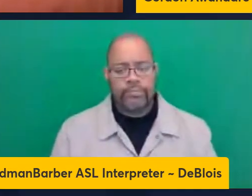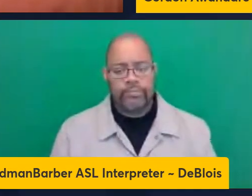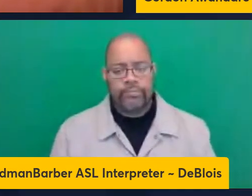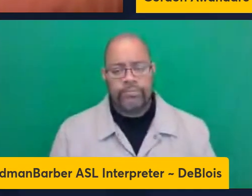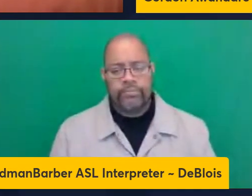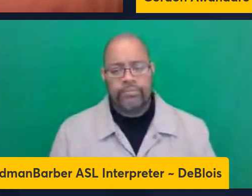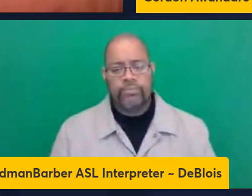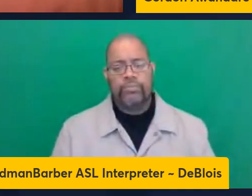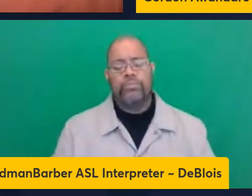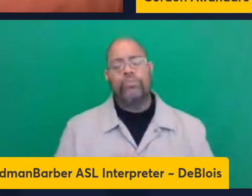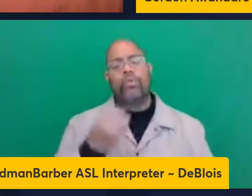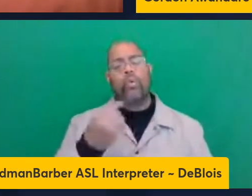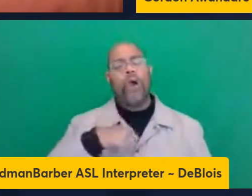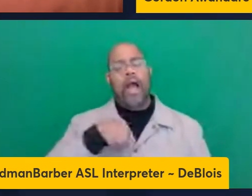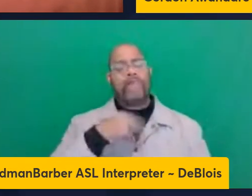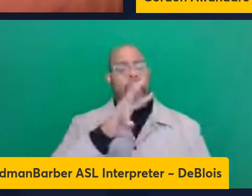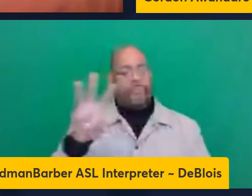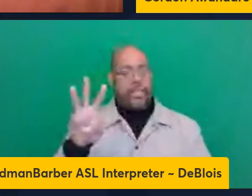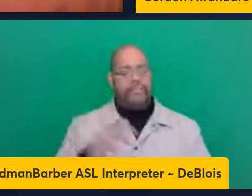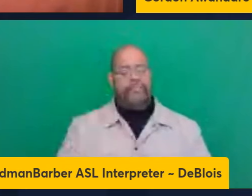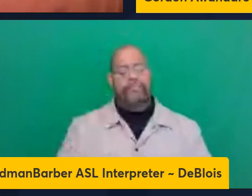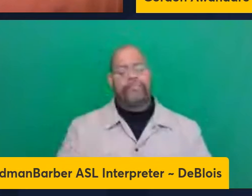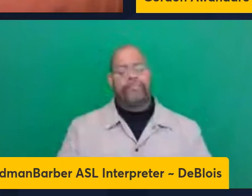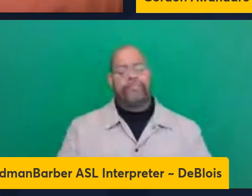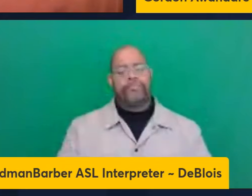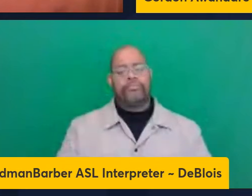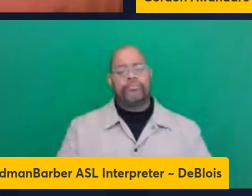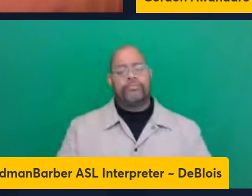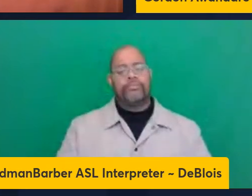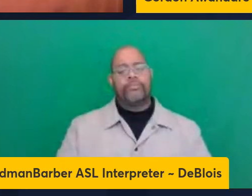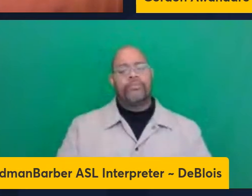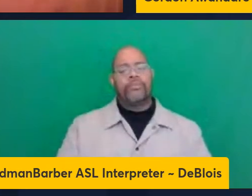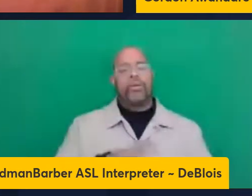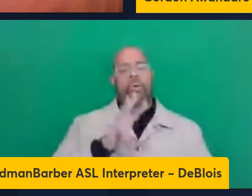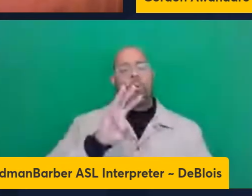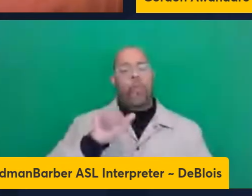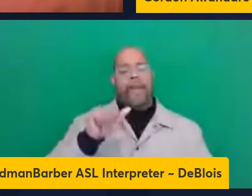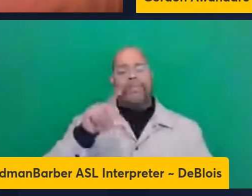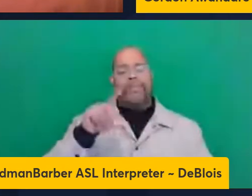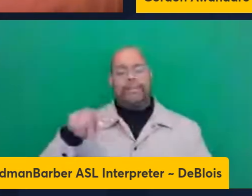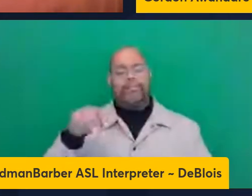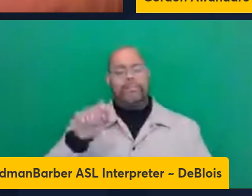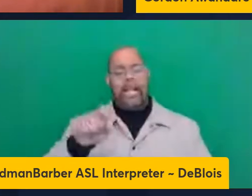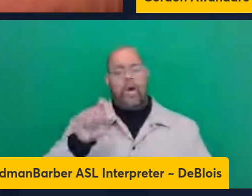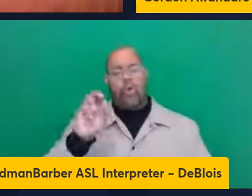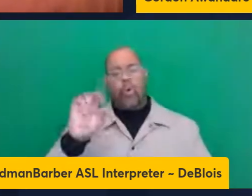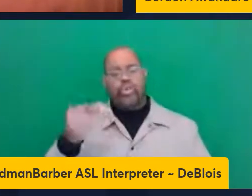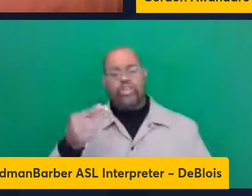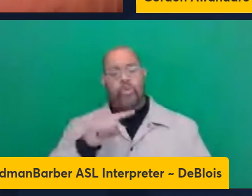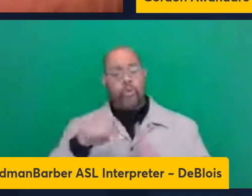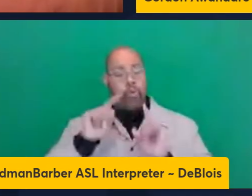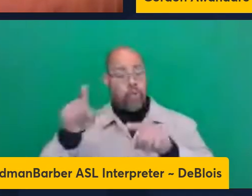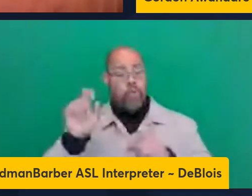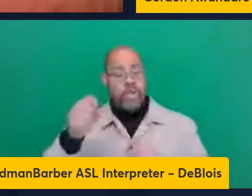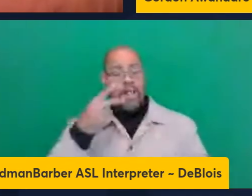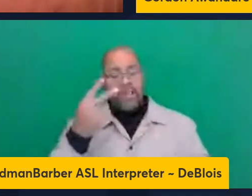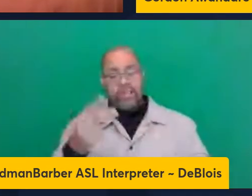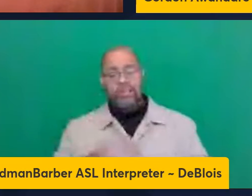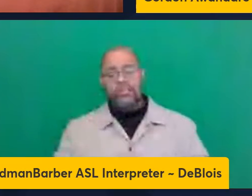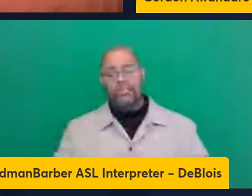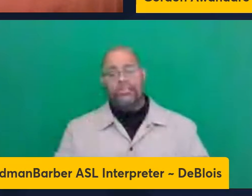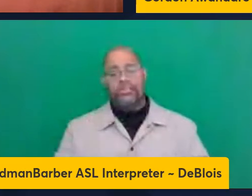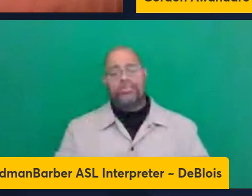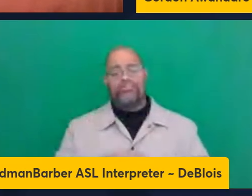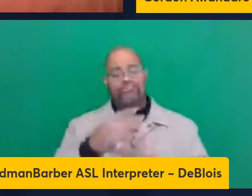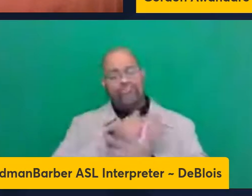Well, so we have a website, wagbib.org. When you go there, you can look at the range